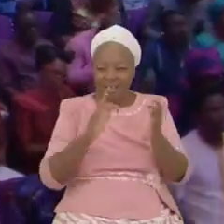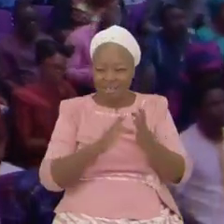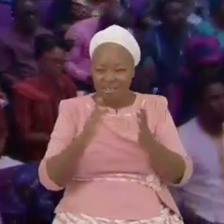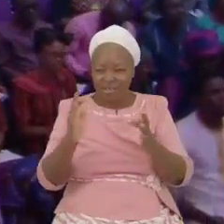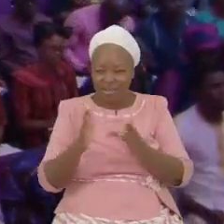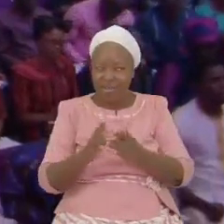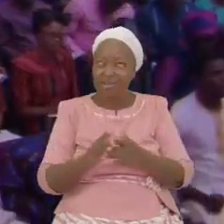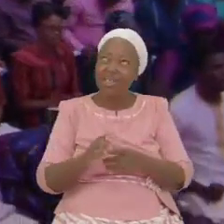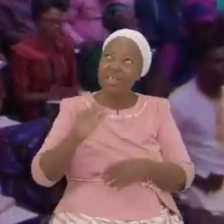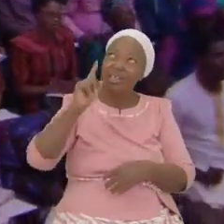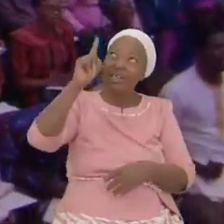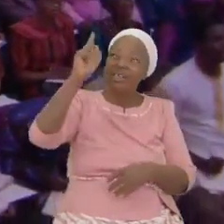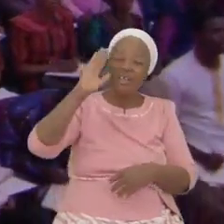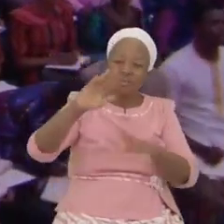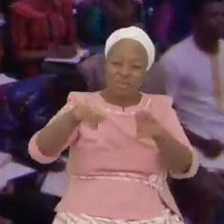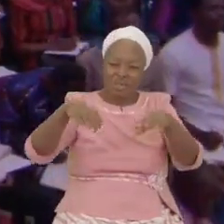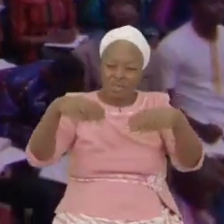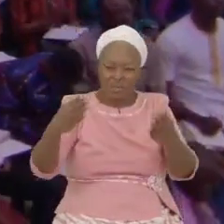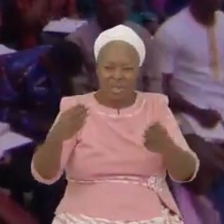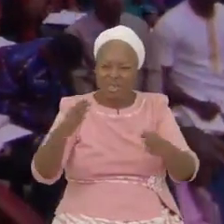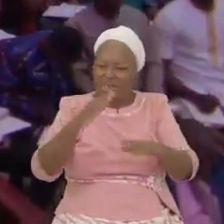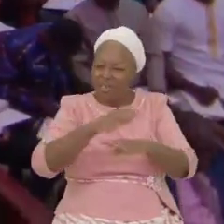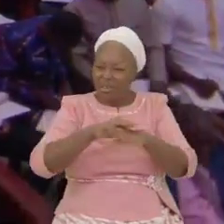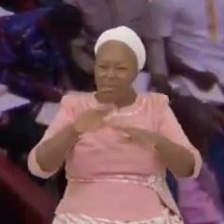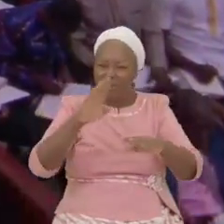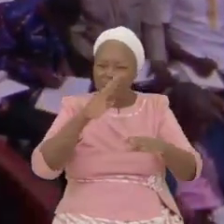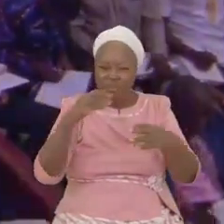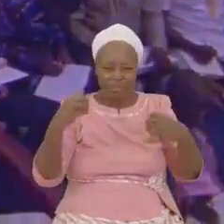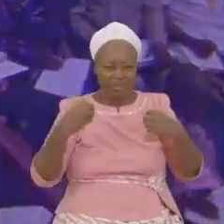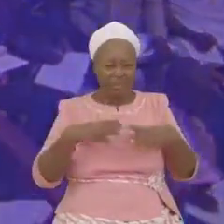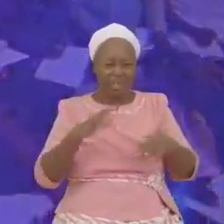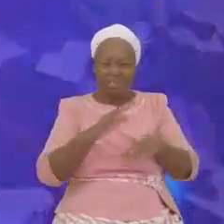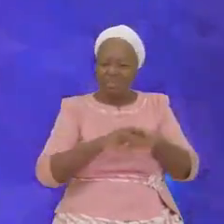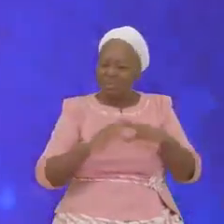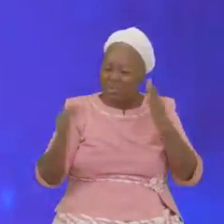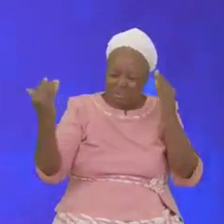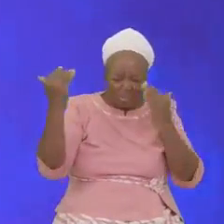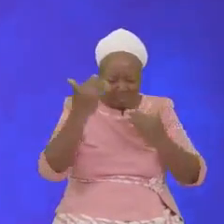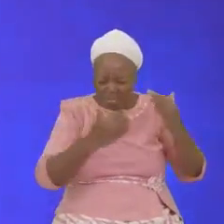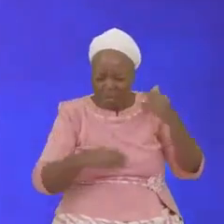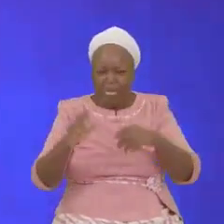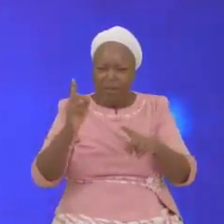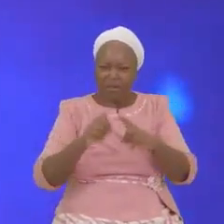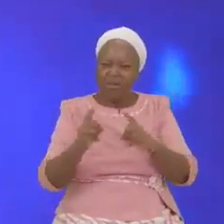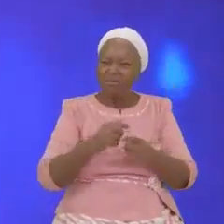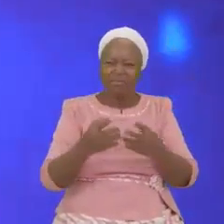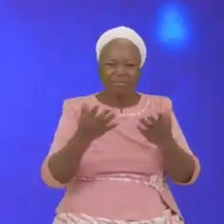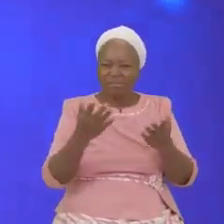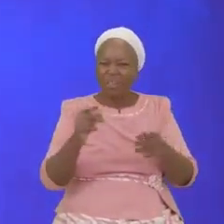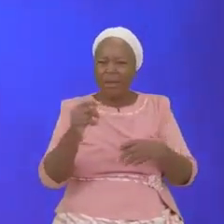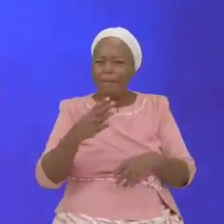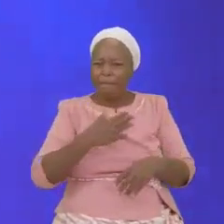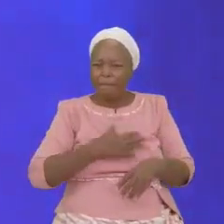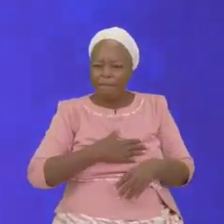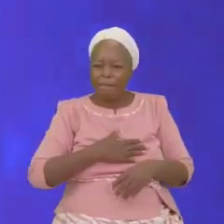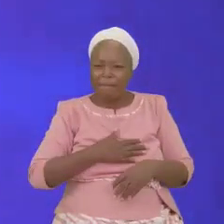will supply. No panic. Don't worry. Don't be anxious. My